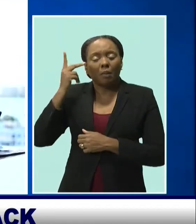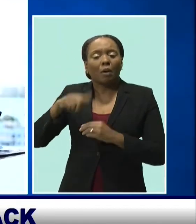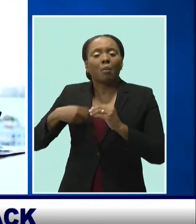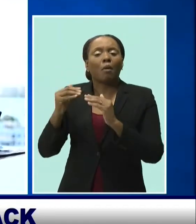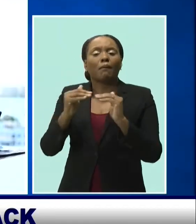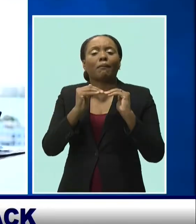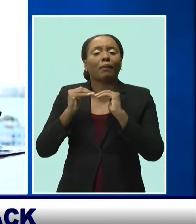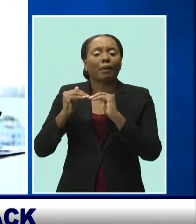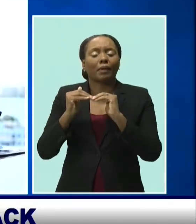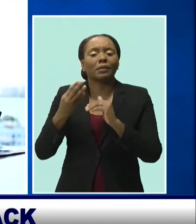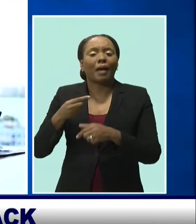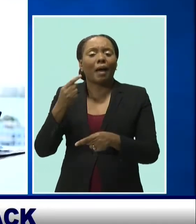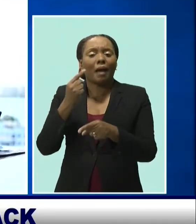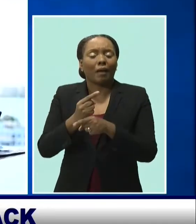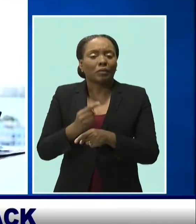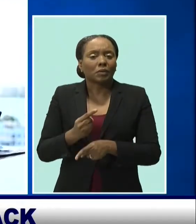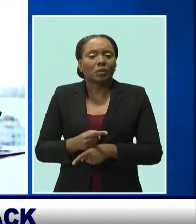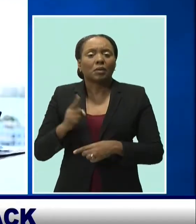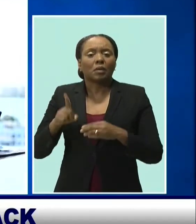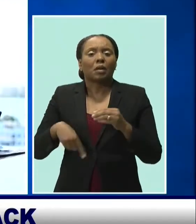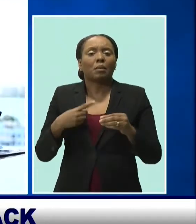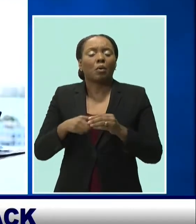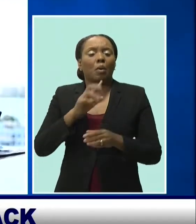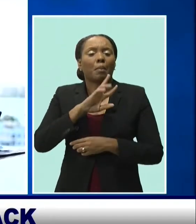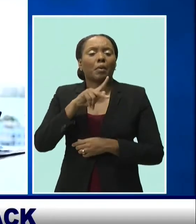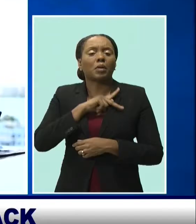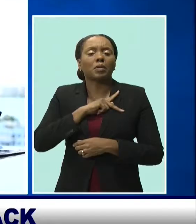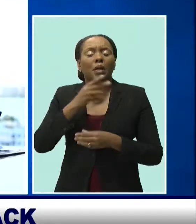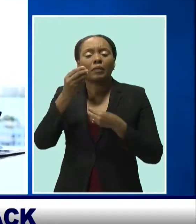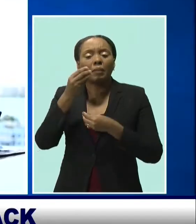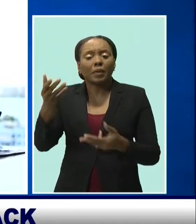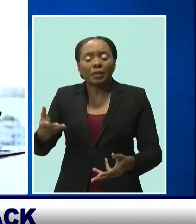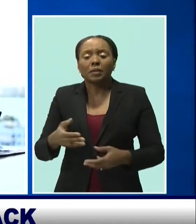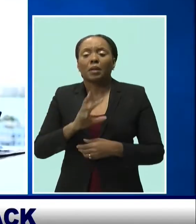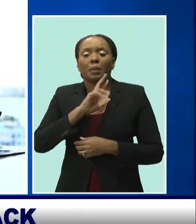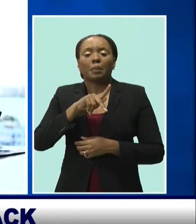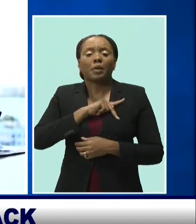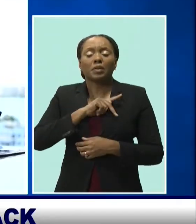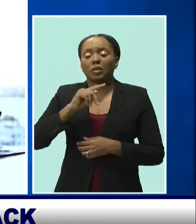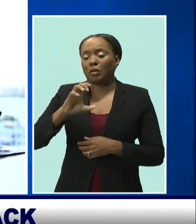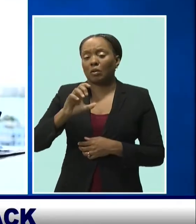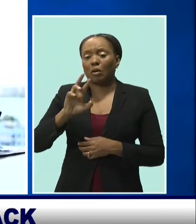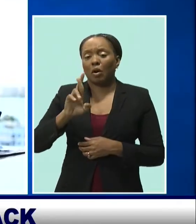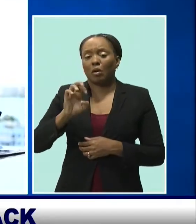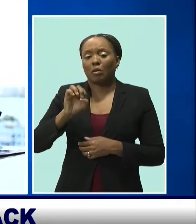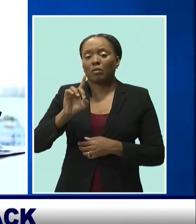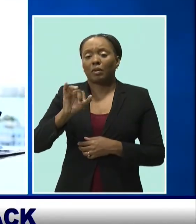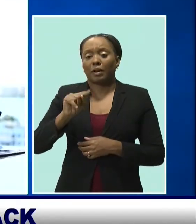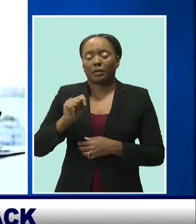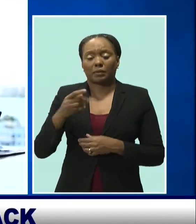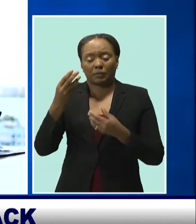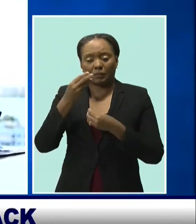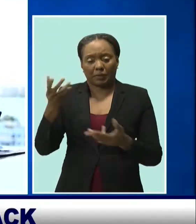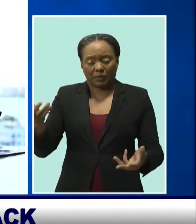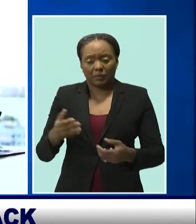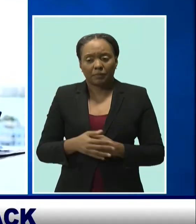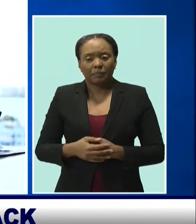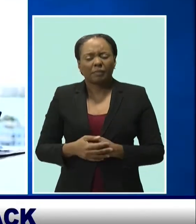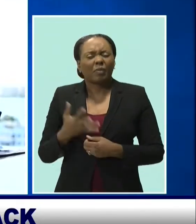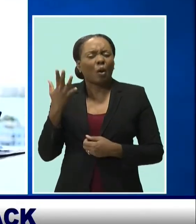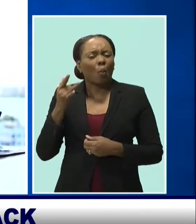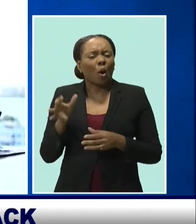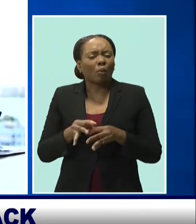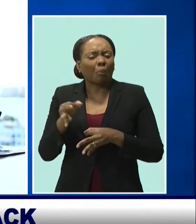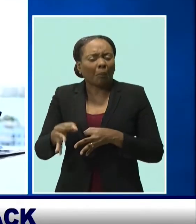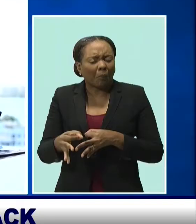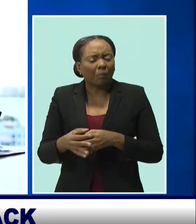of reporting on personal credit information collected by credit bureaus, etc. That delay was caused to allow for